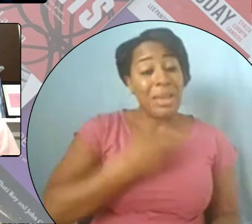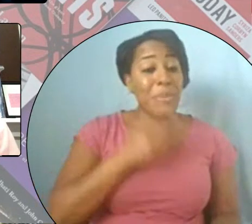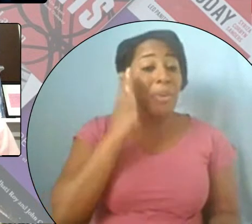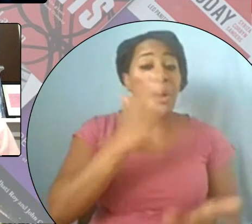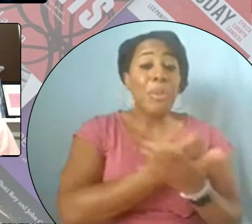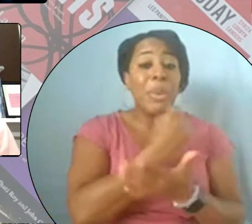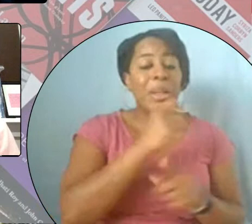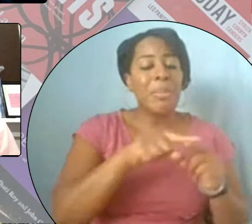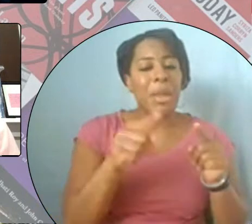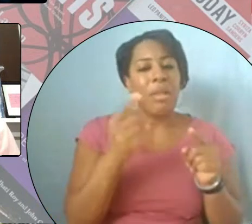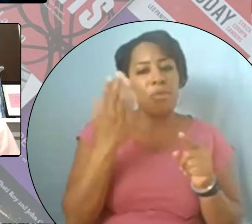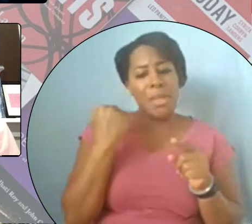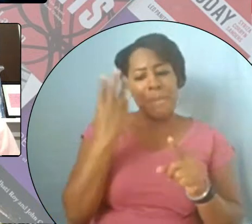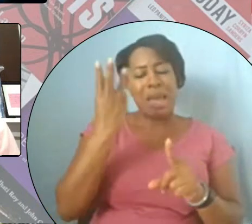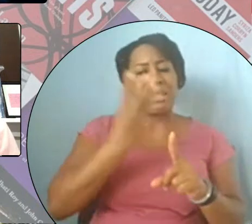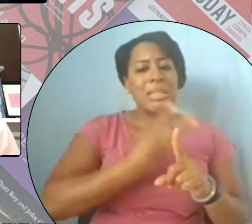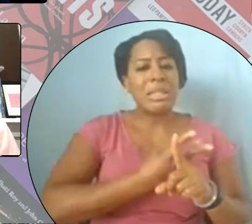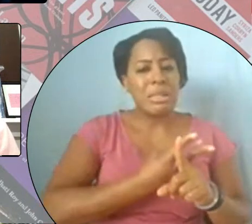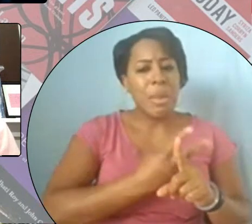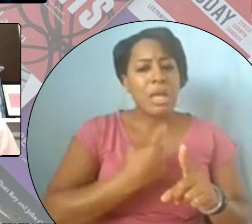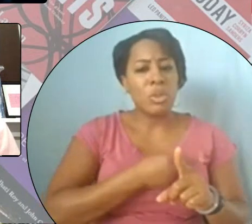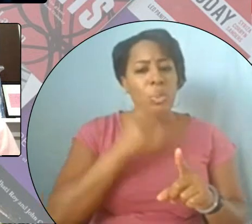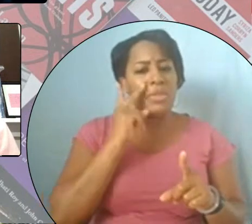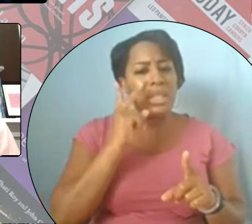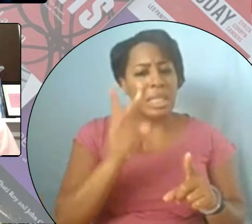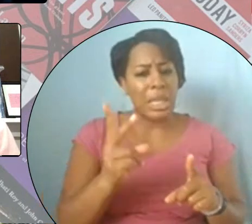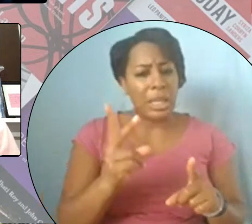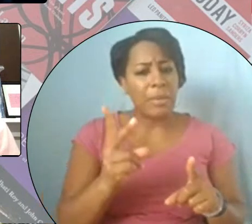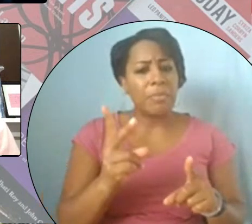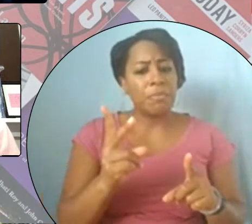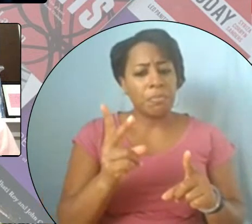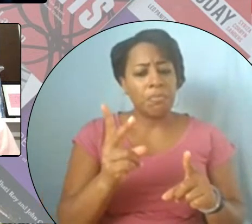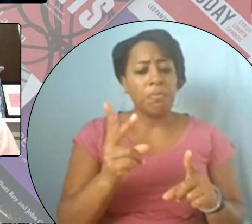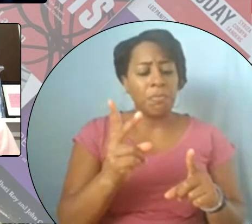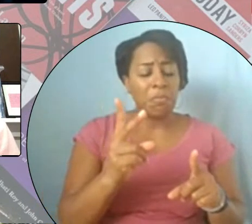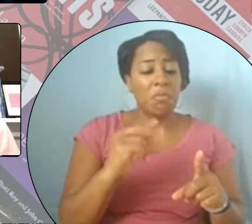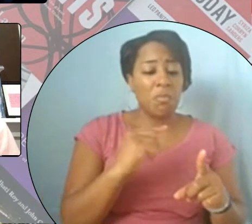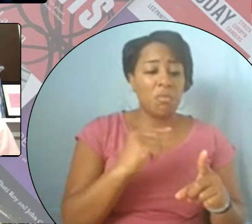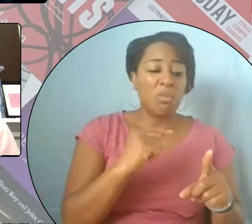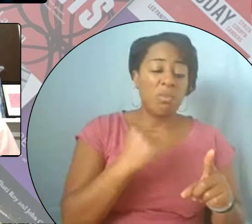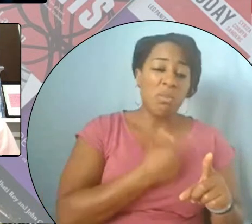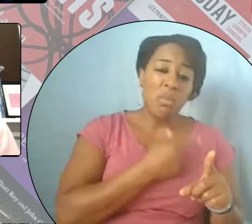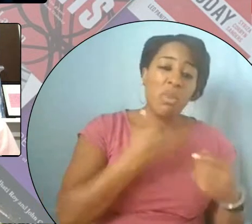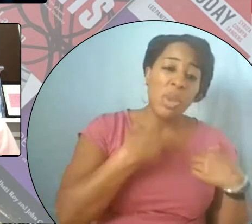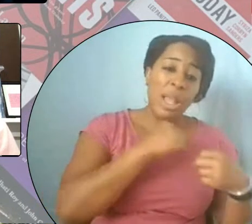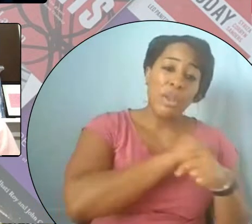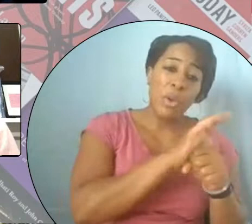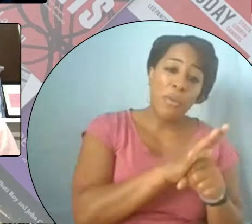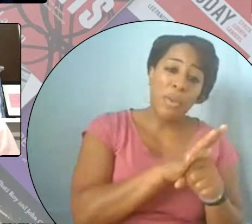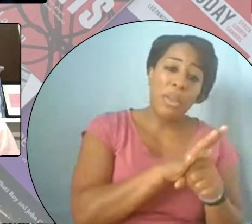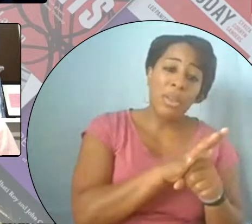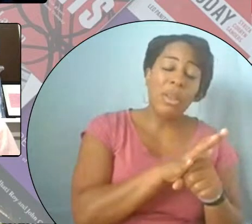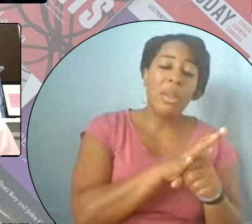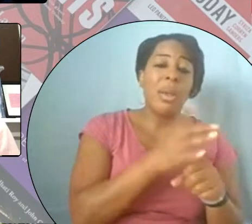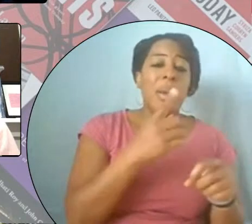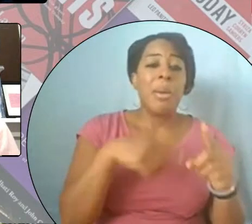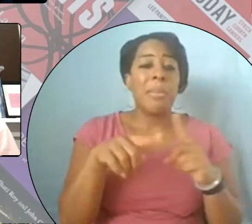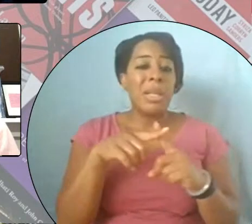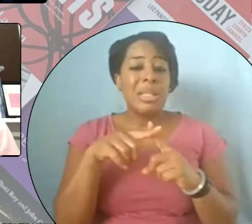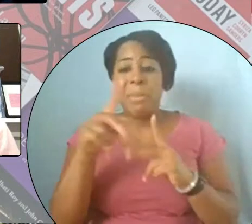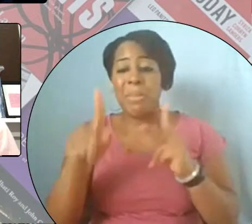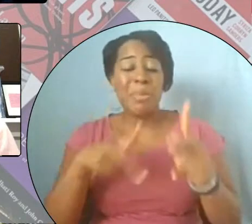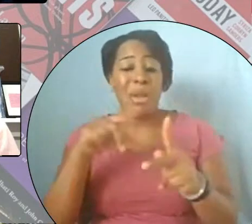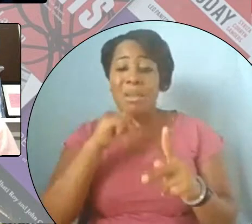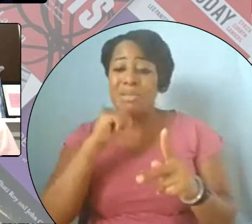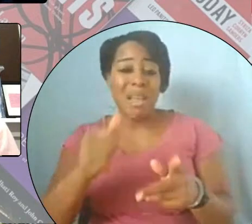6 months, we've seen that in the face of COVID-19, people are not meeting our demands to free them all. right?